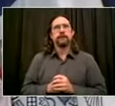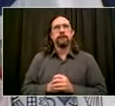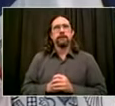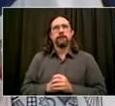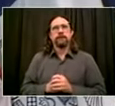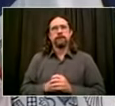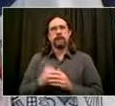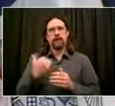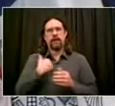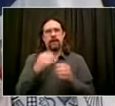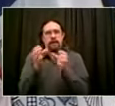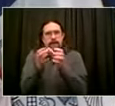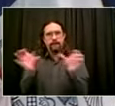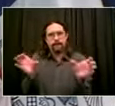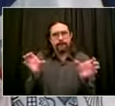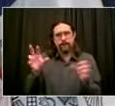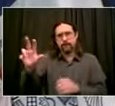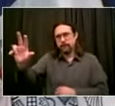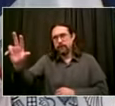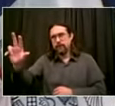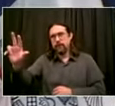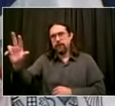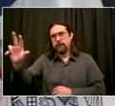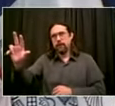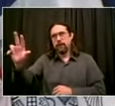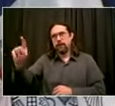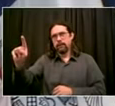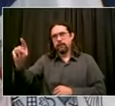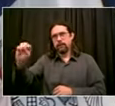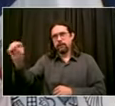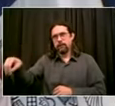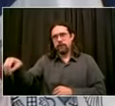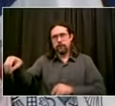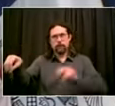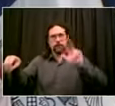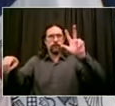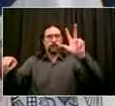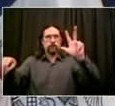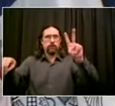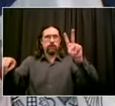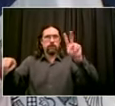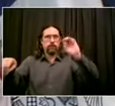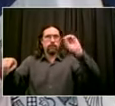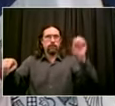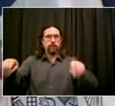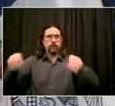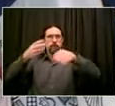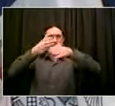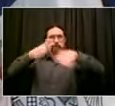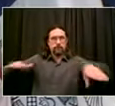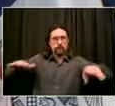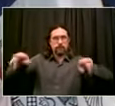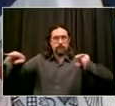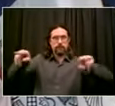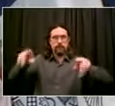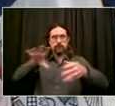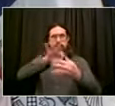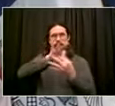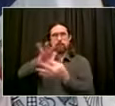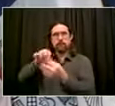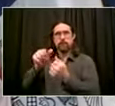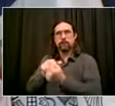not having confidence in any vaccine the government might offer. Can you talk about, and you've been dealing with